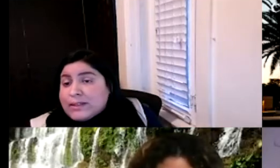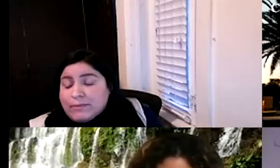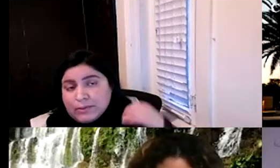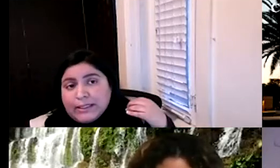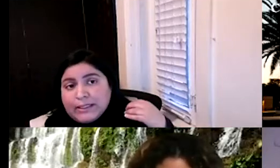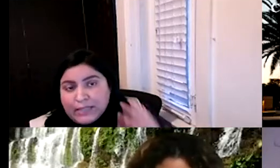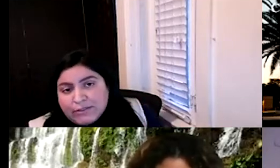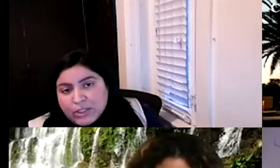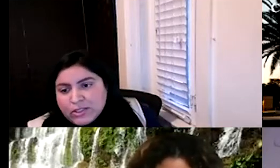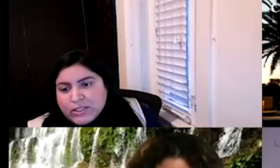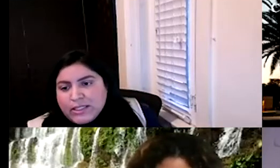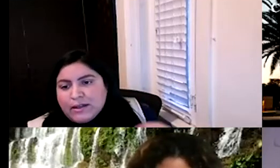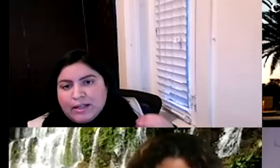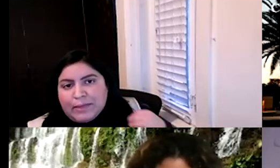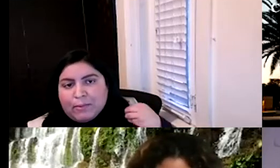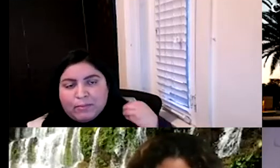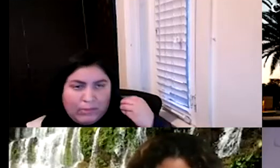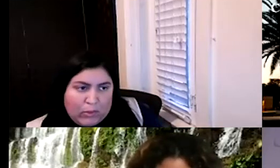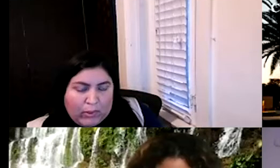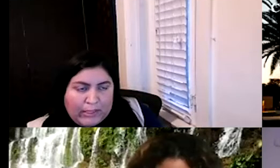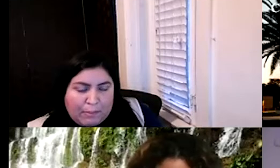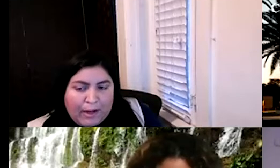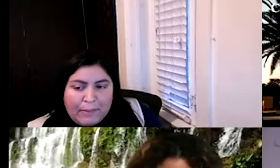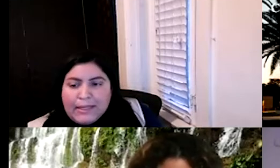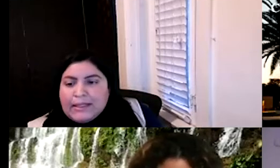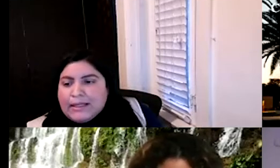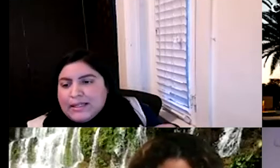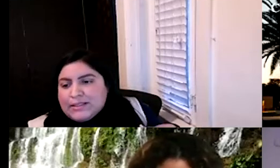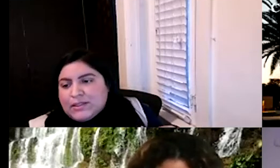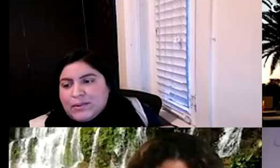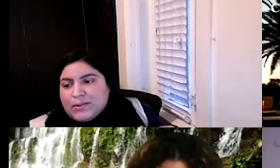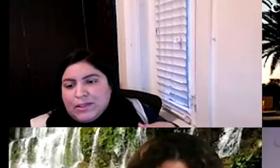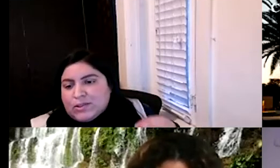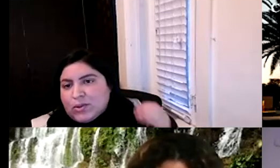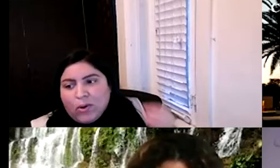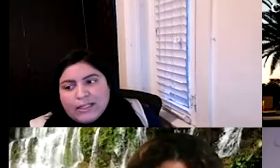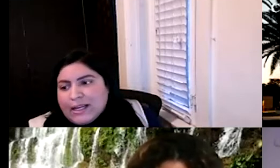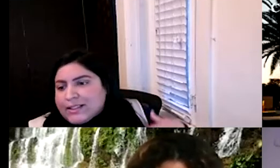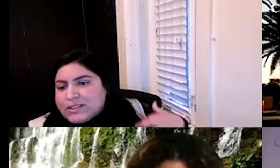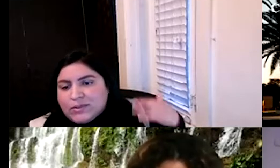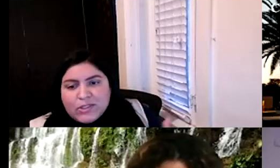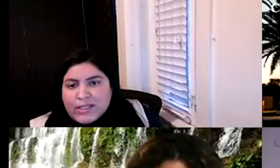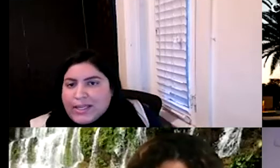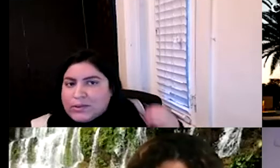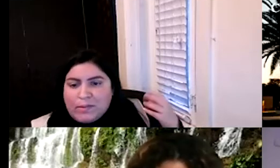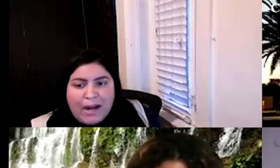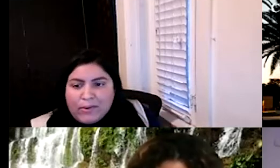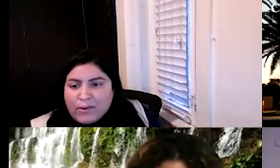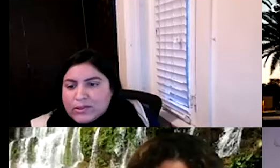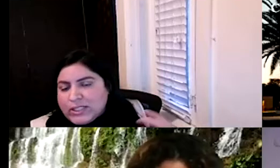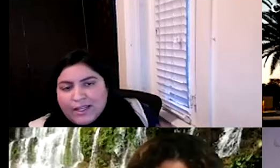was very life changing. The work in the department, and so to organize, to educate,